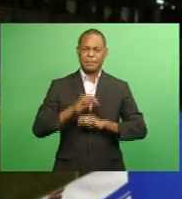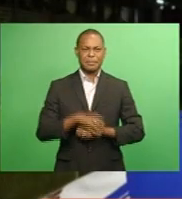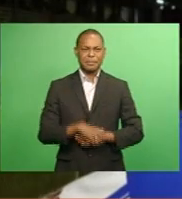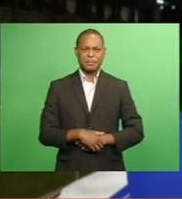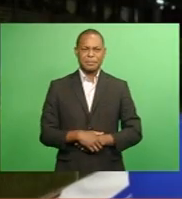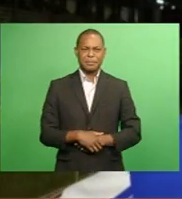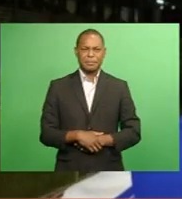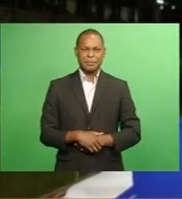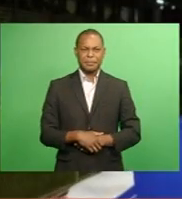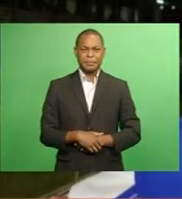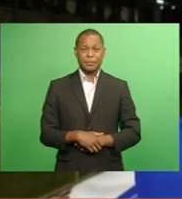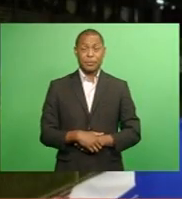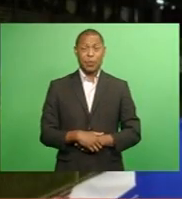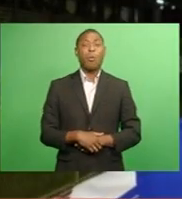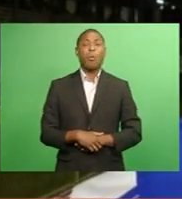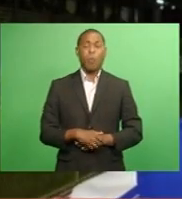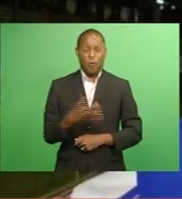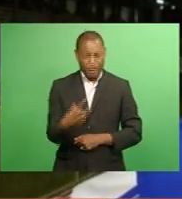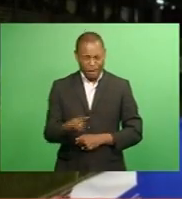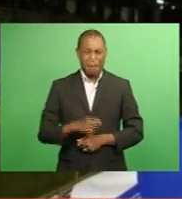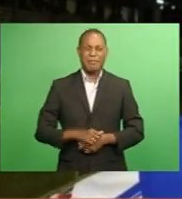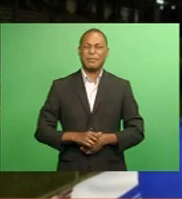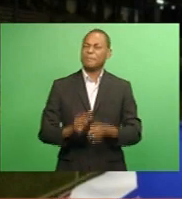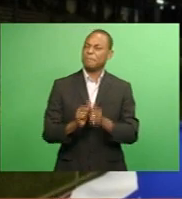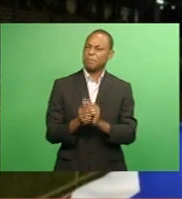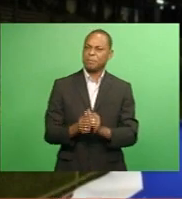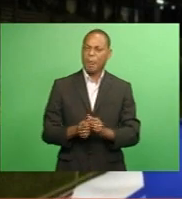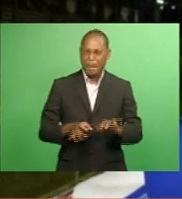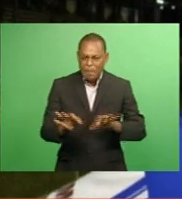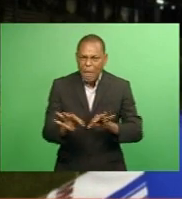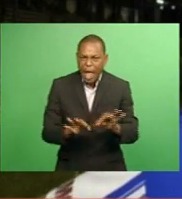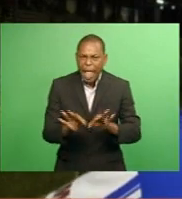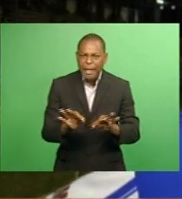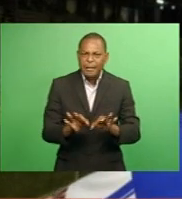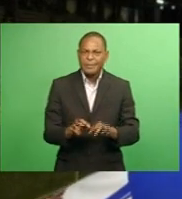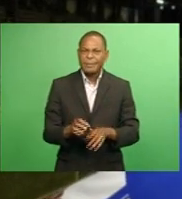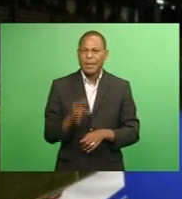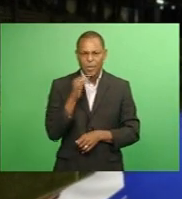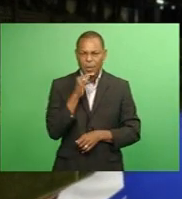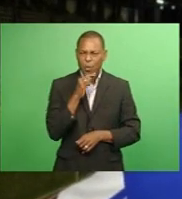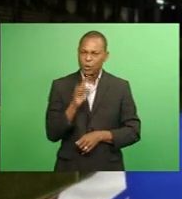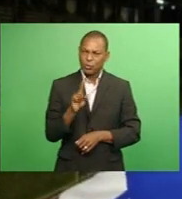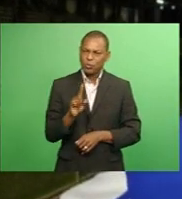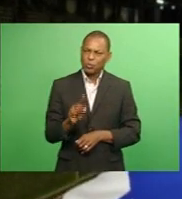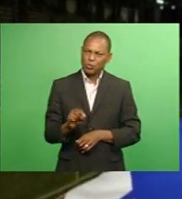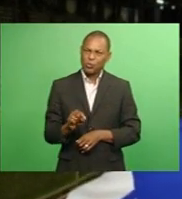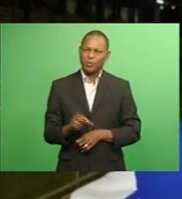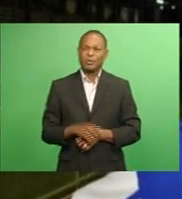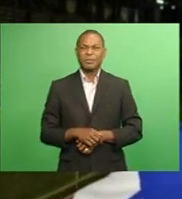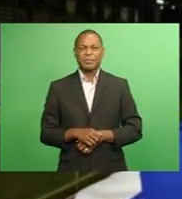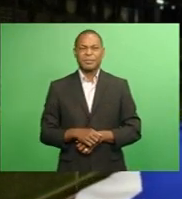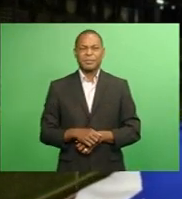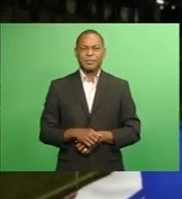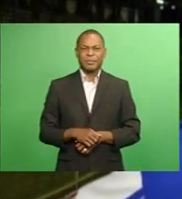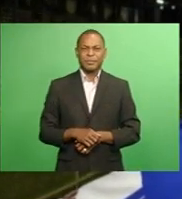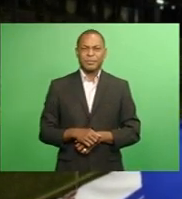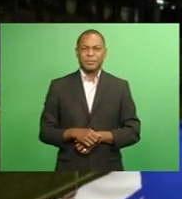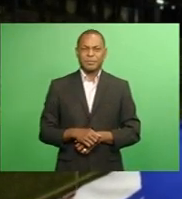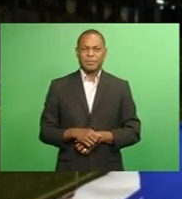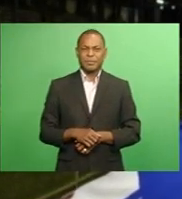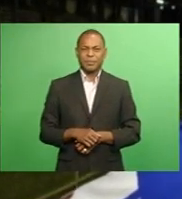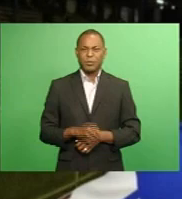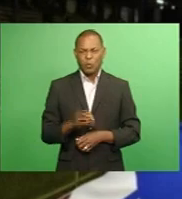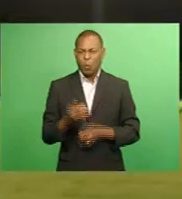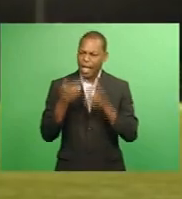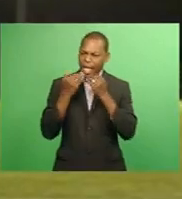And it was in our game plan. We stick to our game plan, and the boys did the job. I'd like to thank our